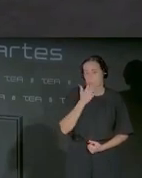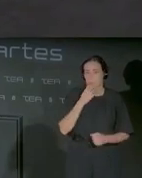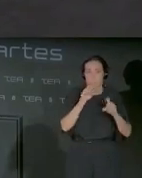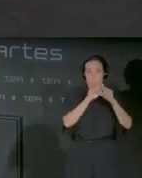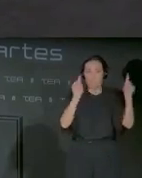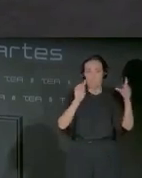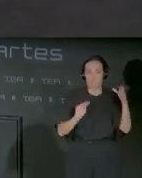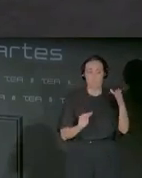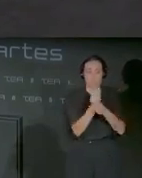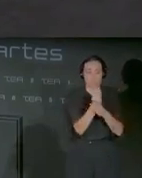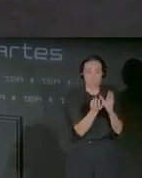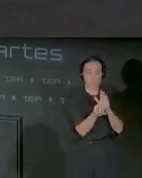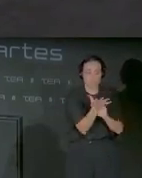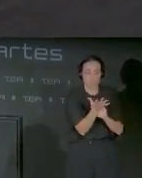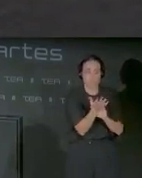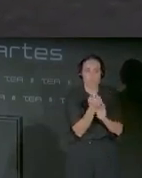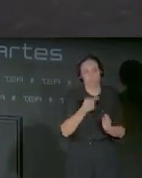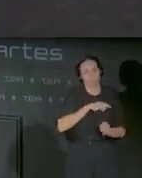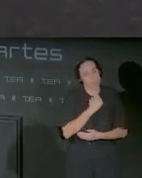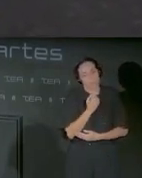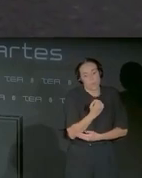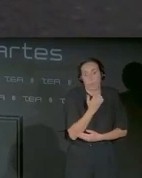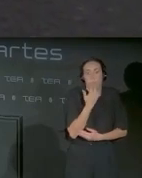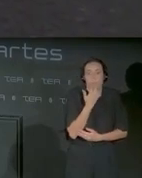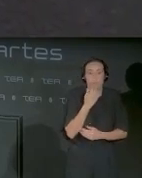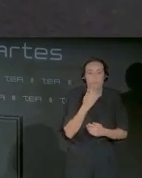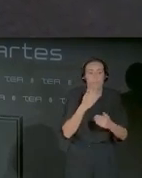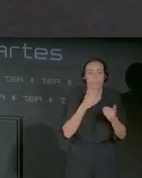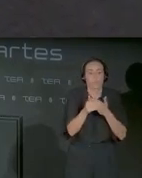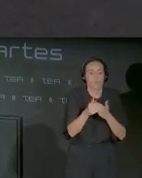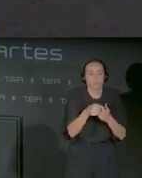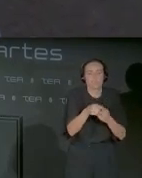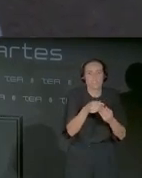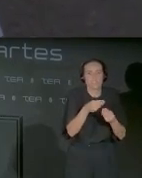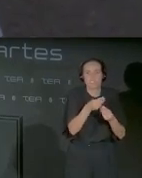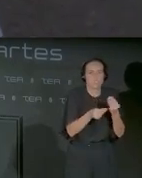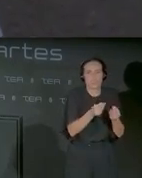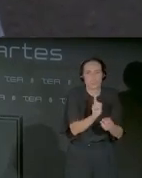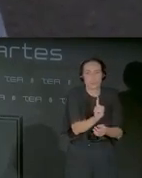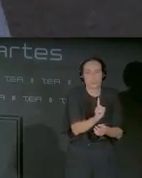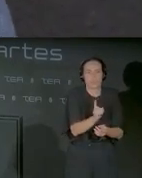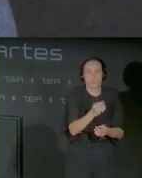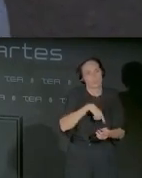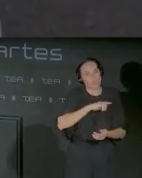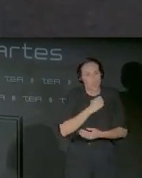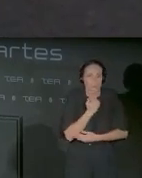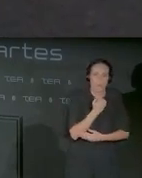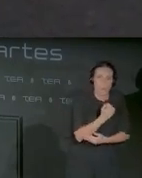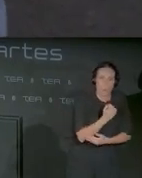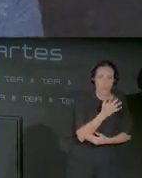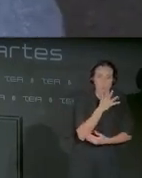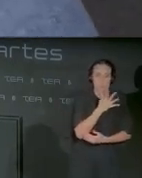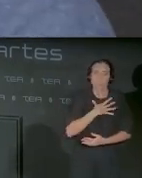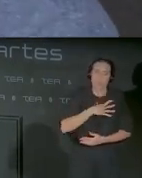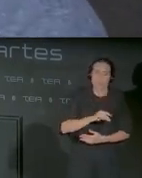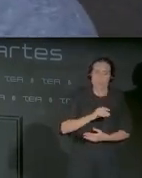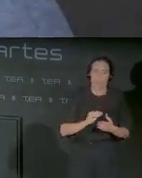and artistic. It can also be successful, like in the movie industry, and we have a lot of examples. So I'm not afraid about